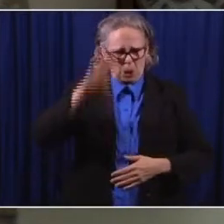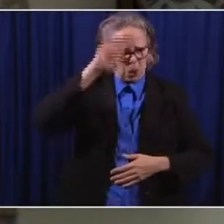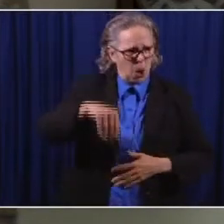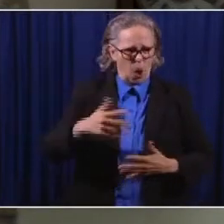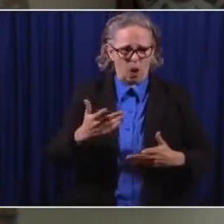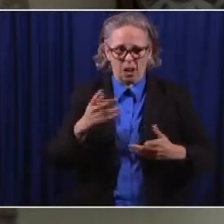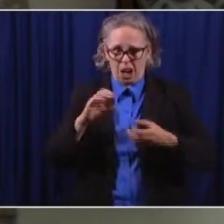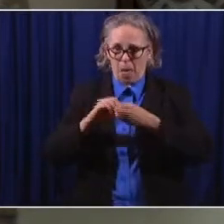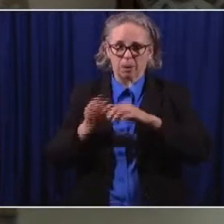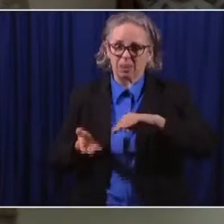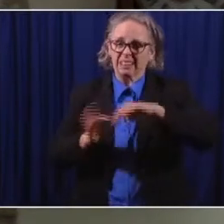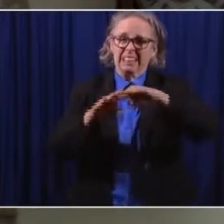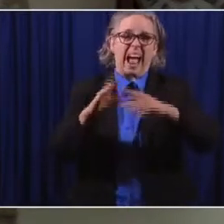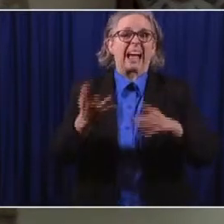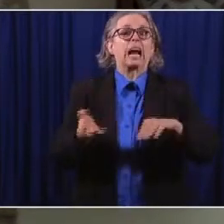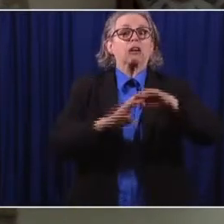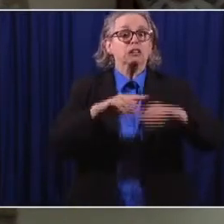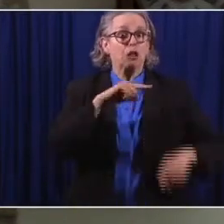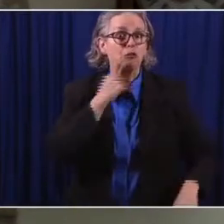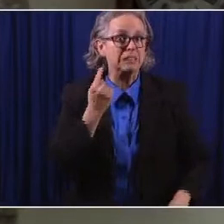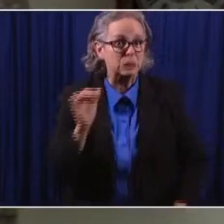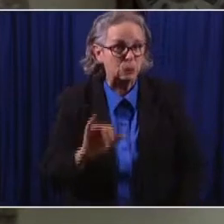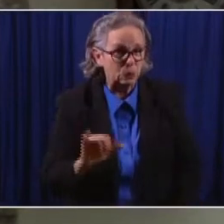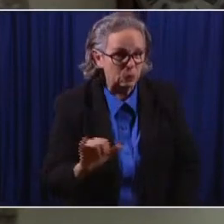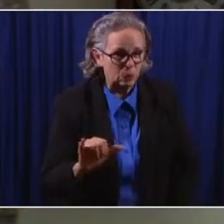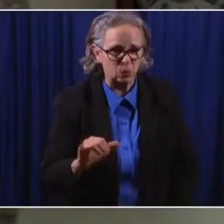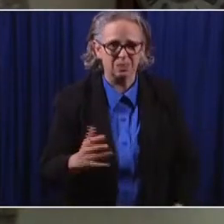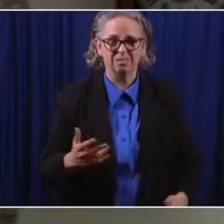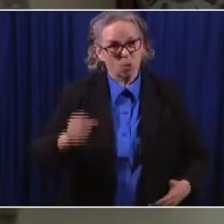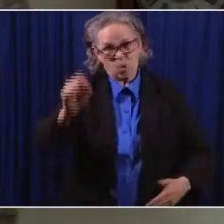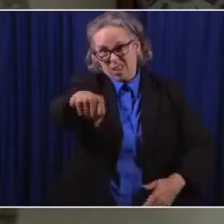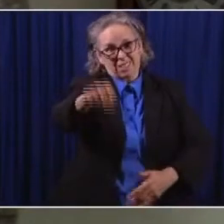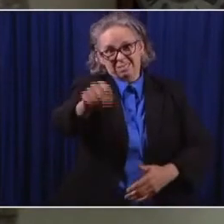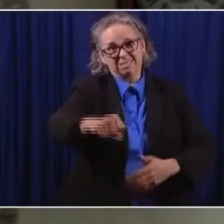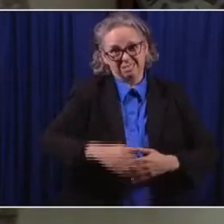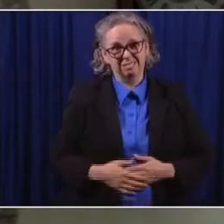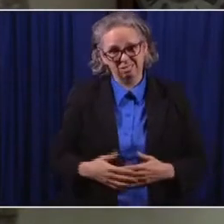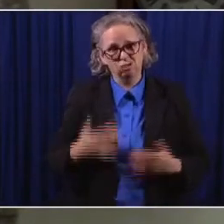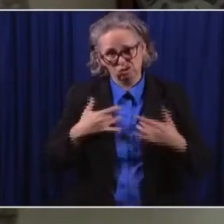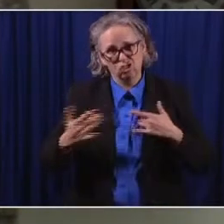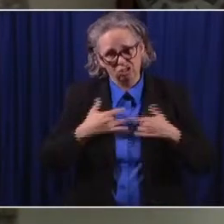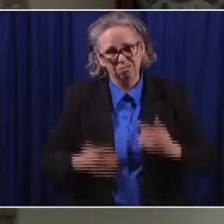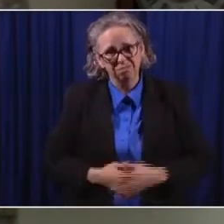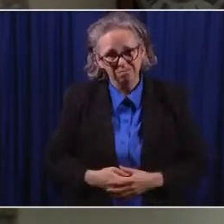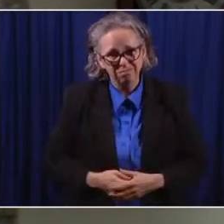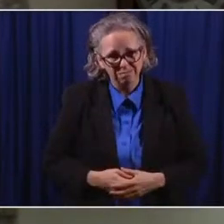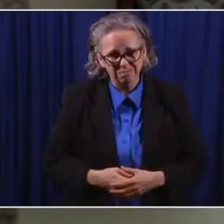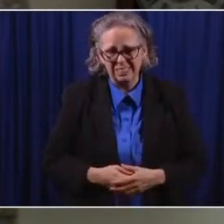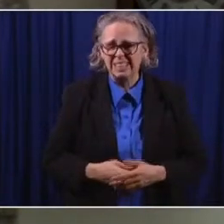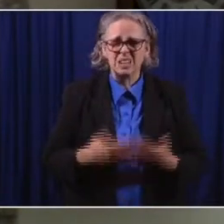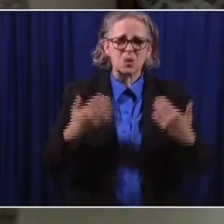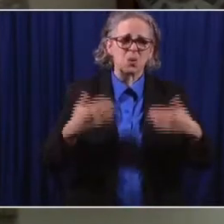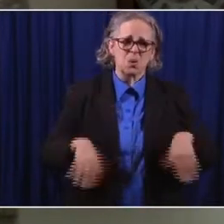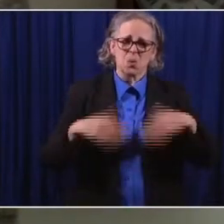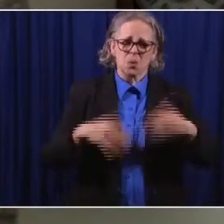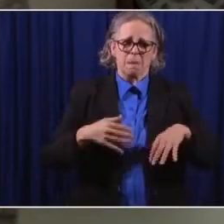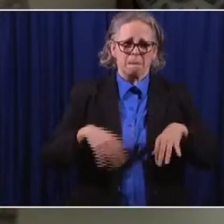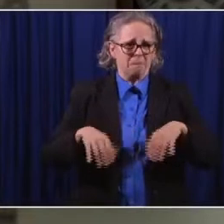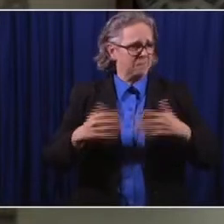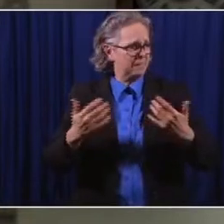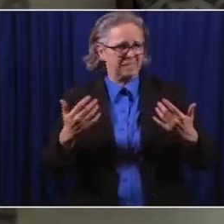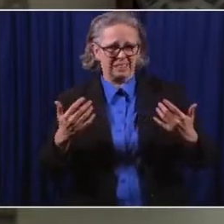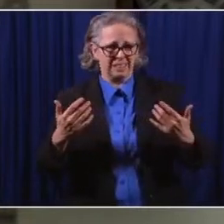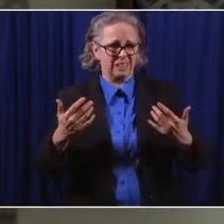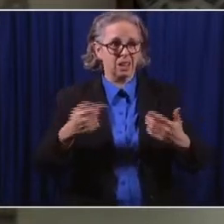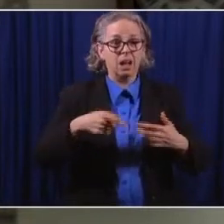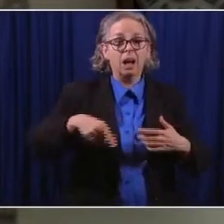And so it's very important that the rest of us who are out there, who are making choices every day, make the right